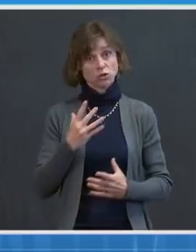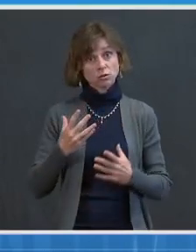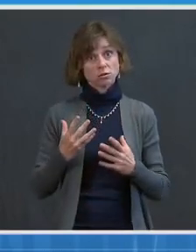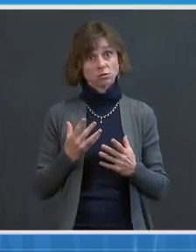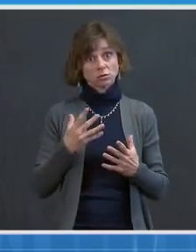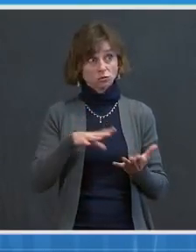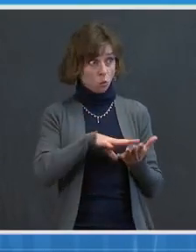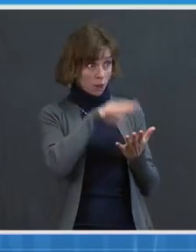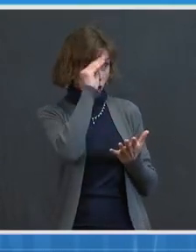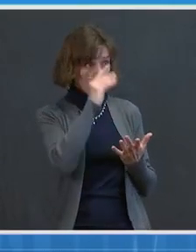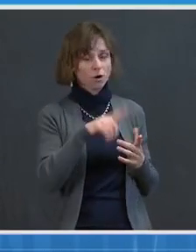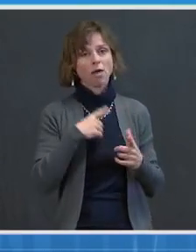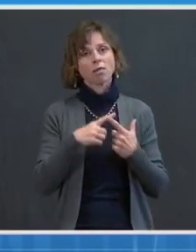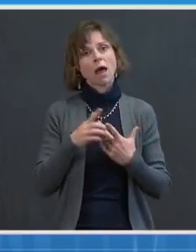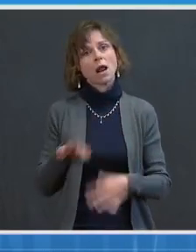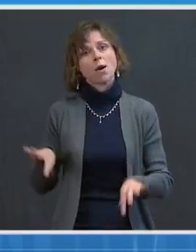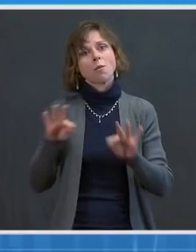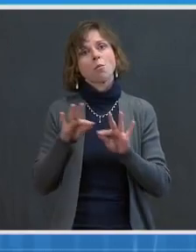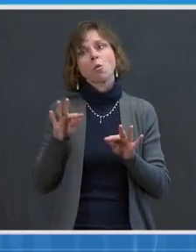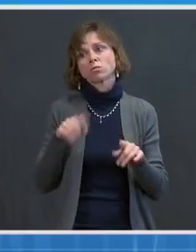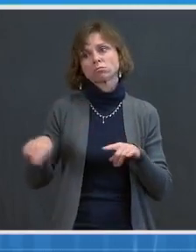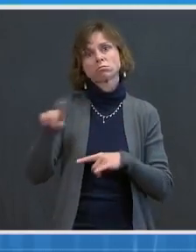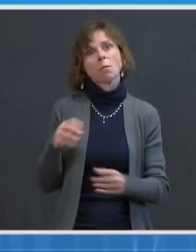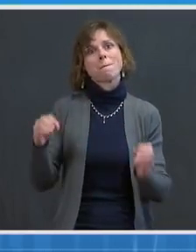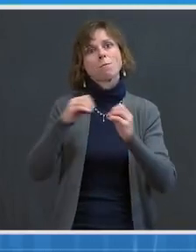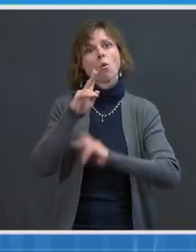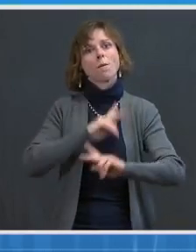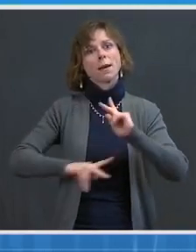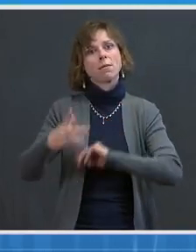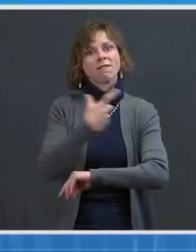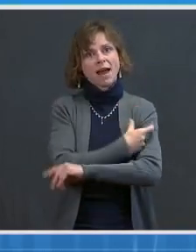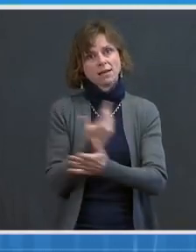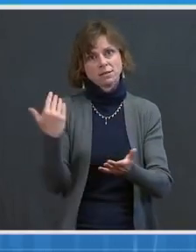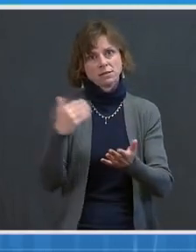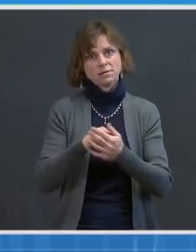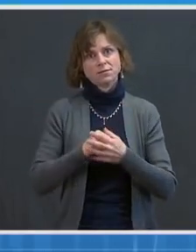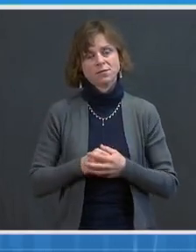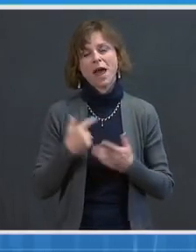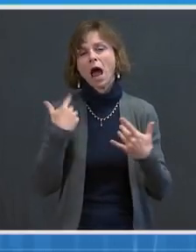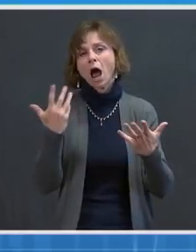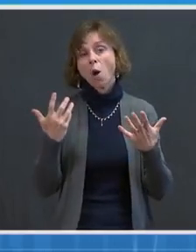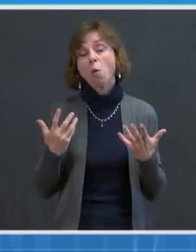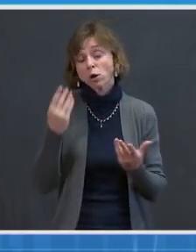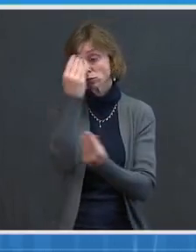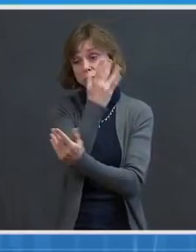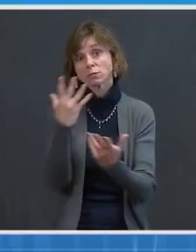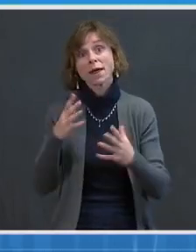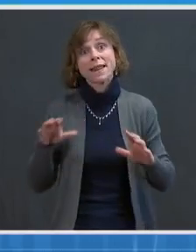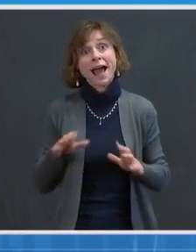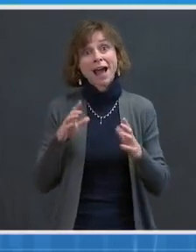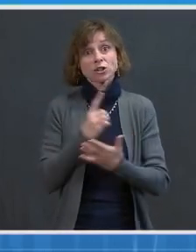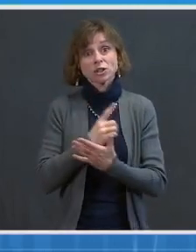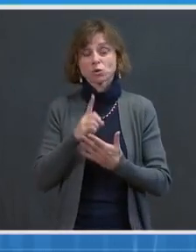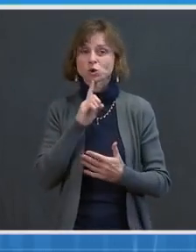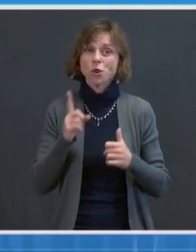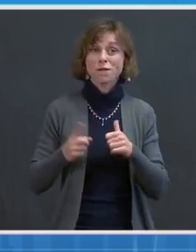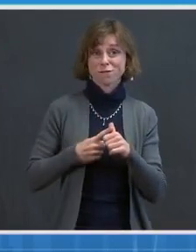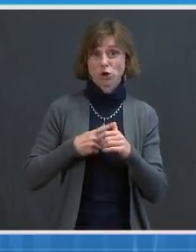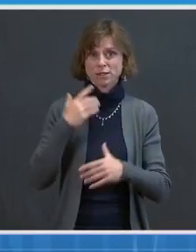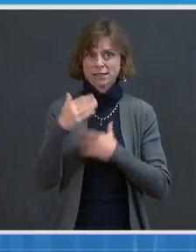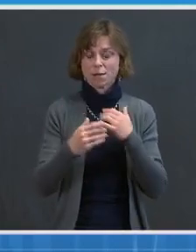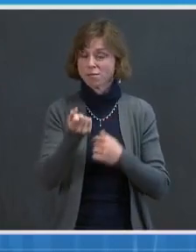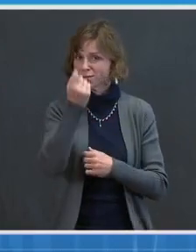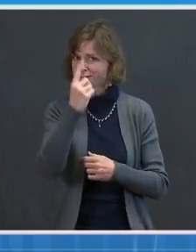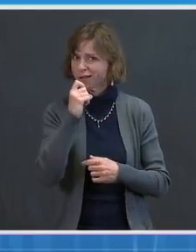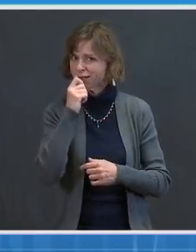more people get vaccinated. I want to close by reiterating that our actions this week represent a first step, not our